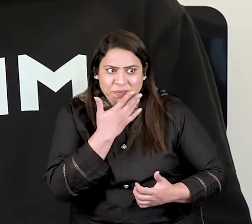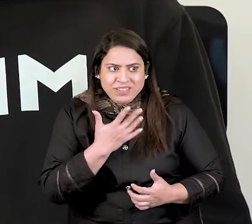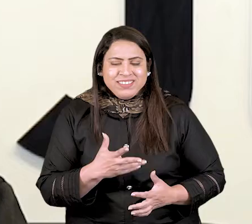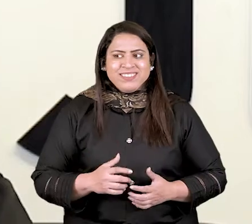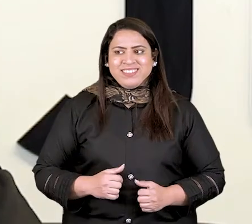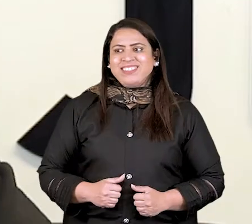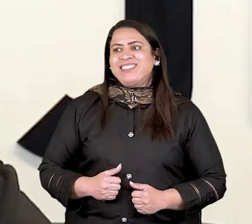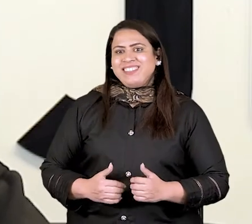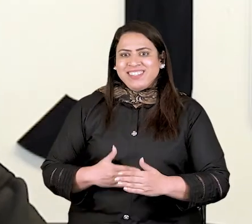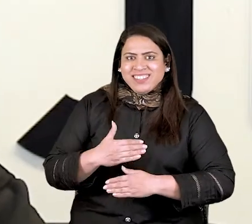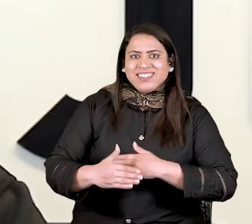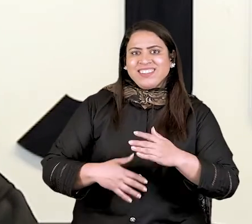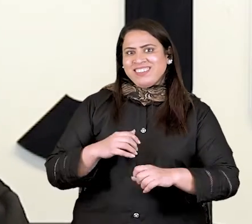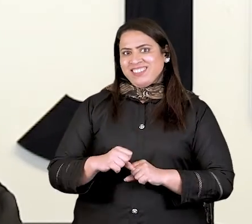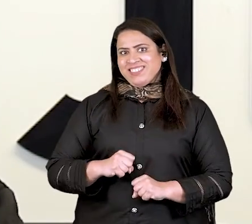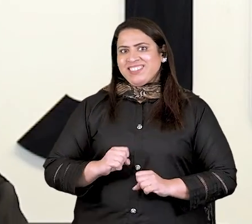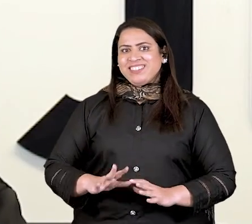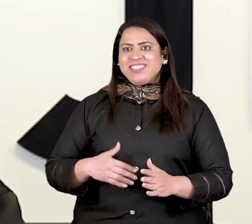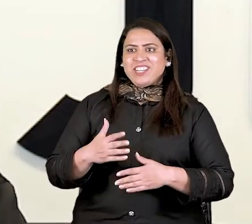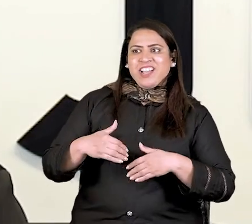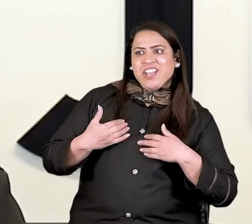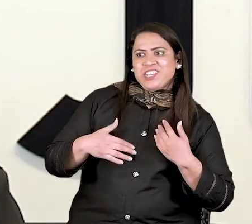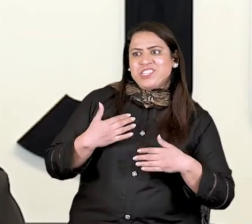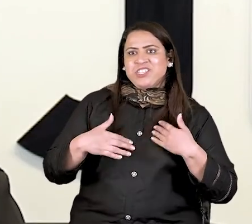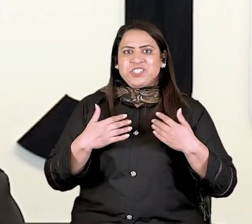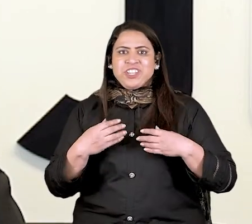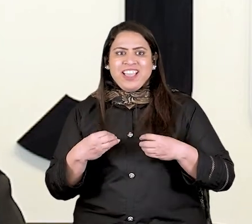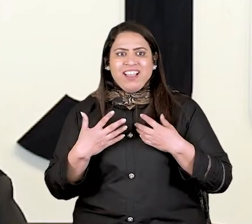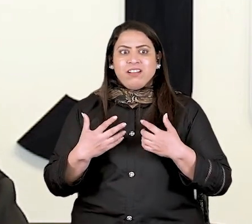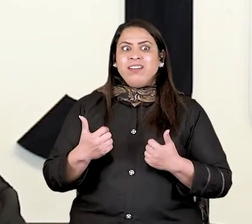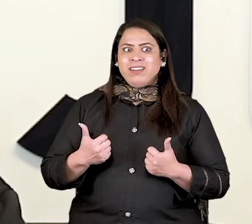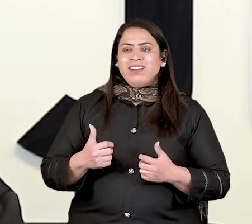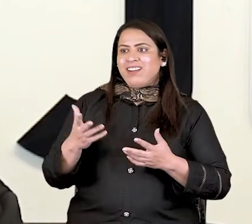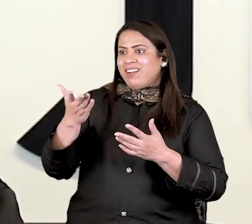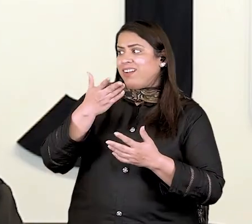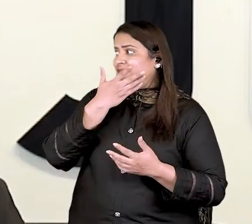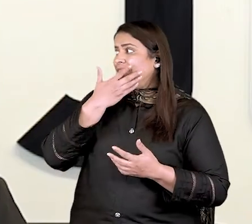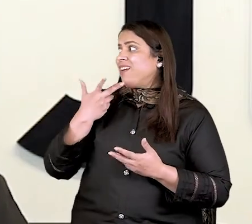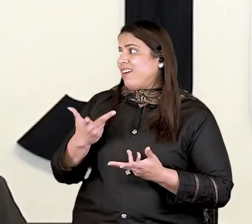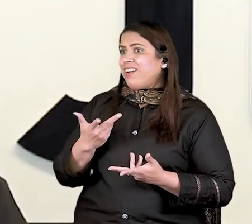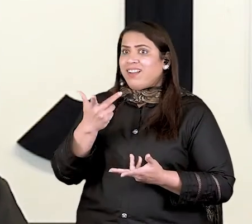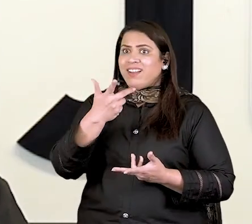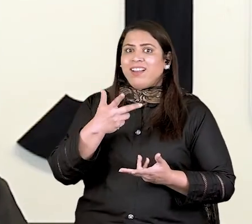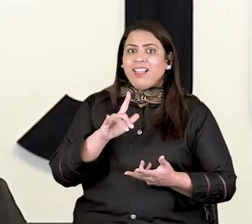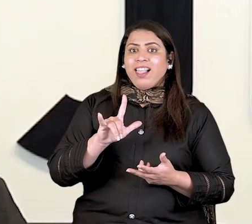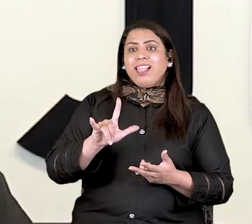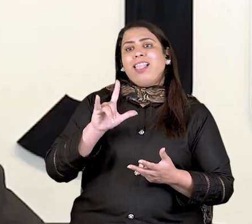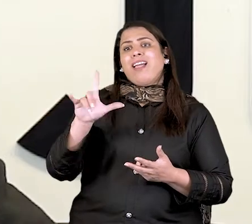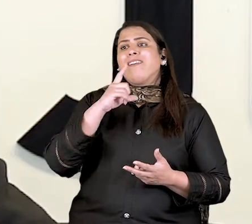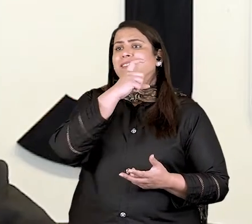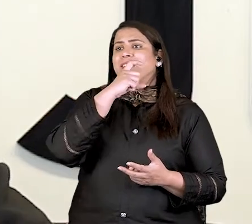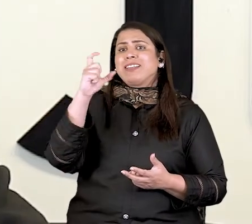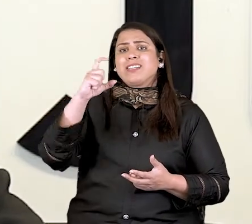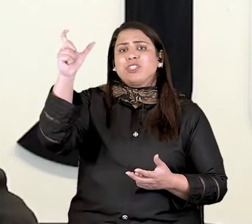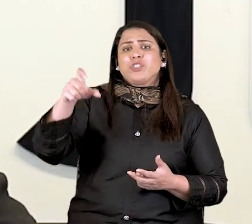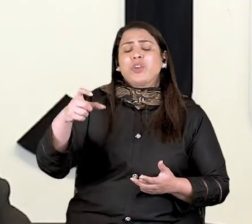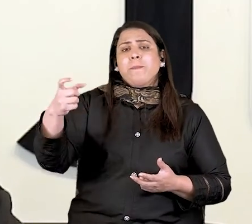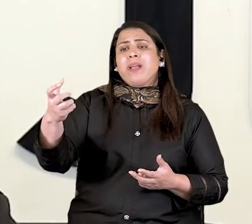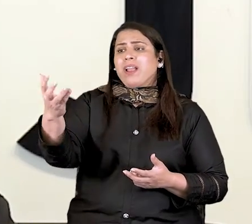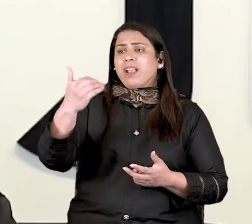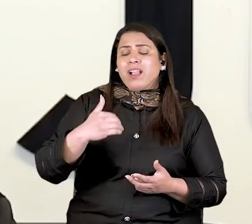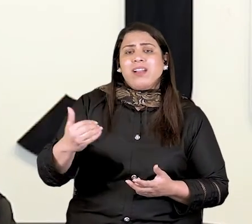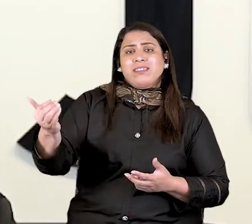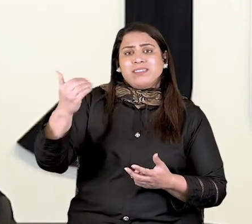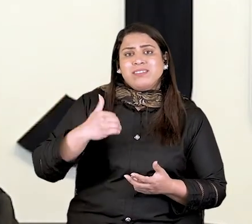product, but giving it to somebody who's paid for it was a new experience for me. So I got more and more confidence on seeing